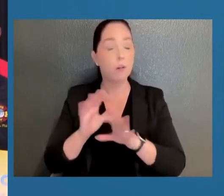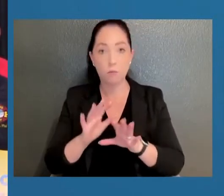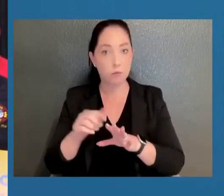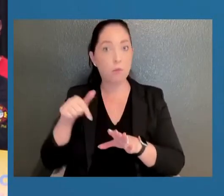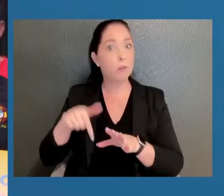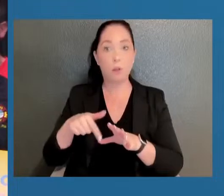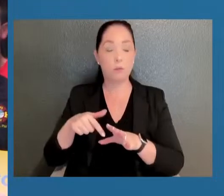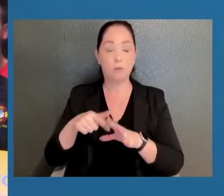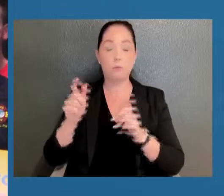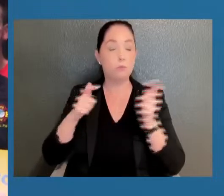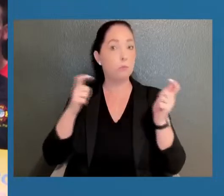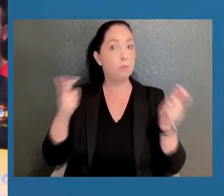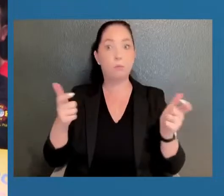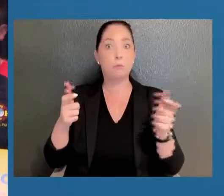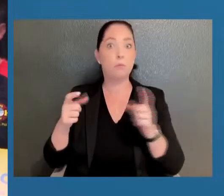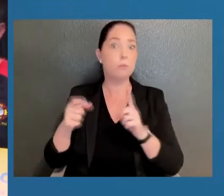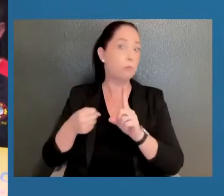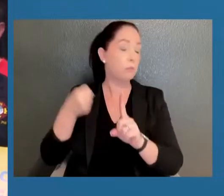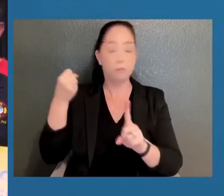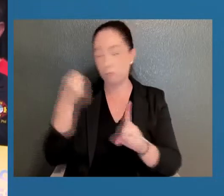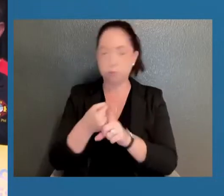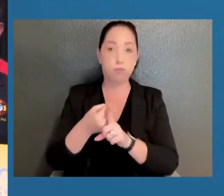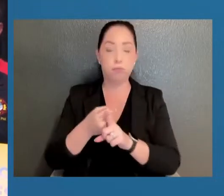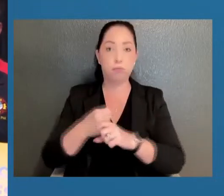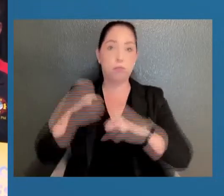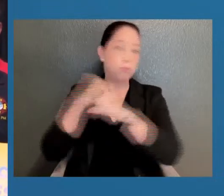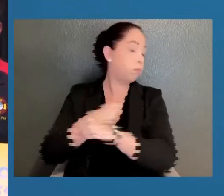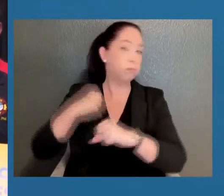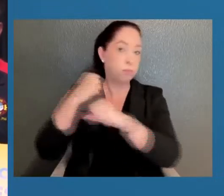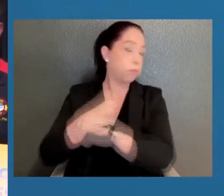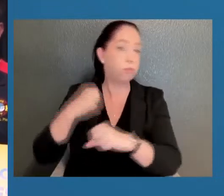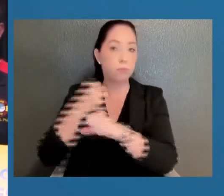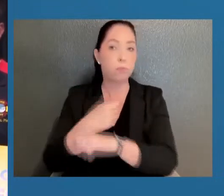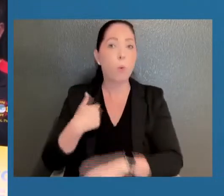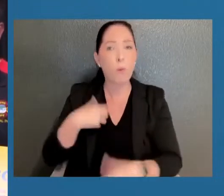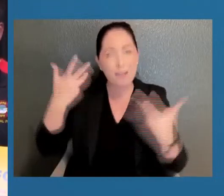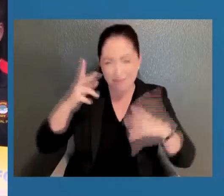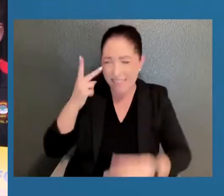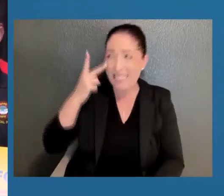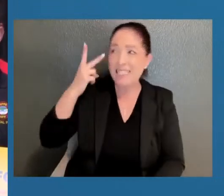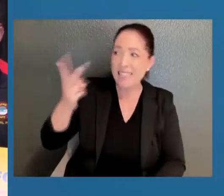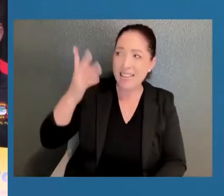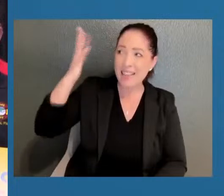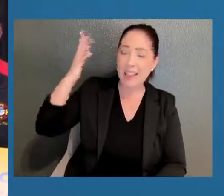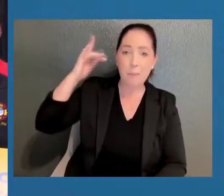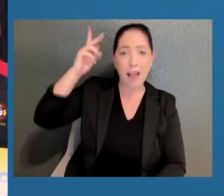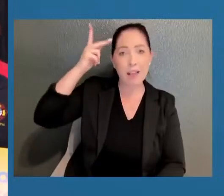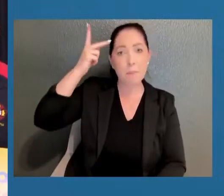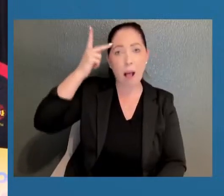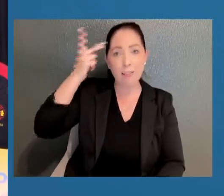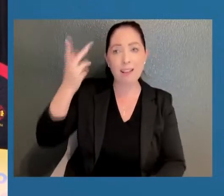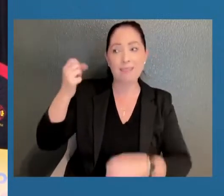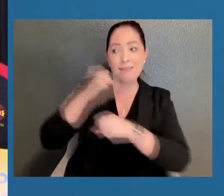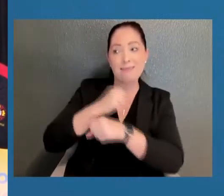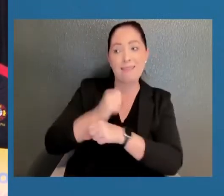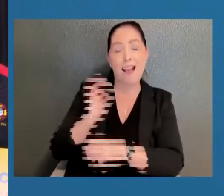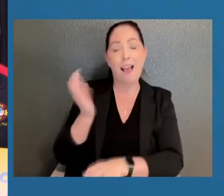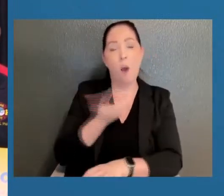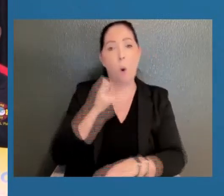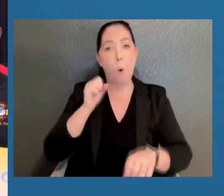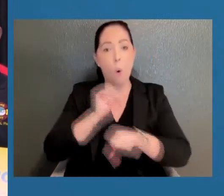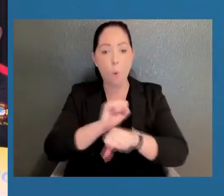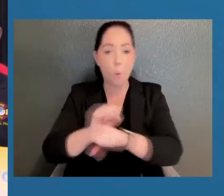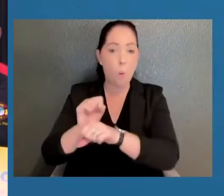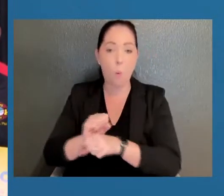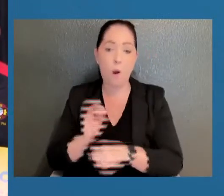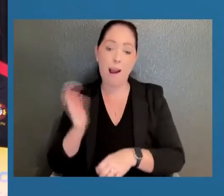We've seen in the past politics that attack the work we do and attack middle-class America on many occasions.